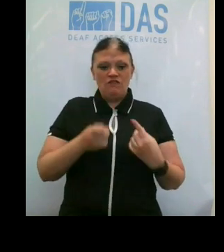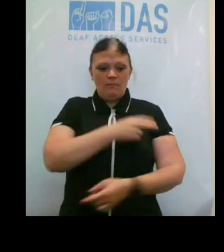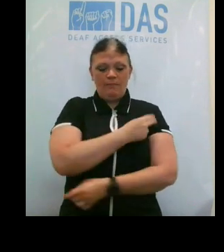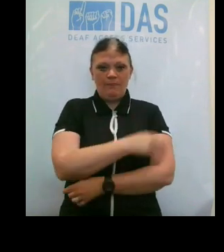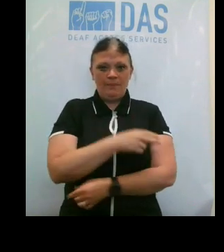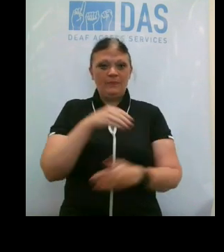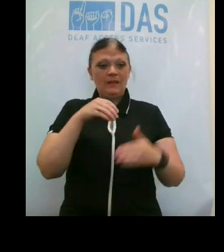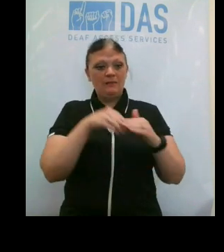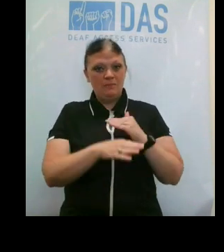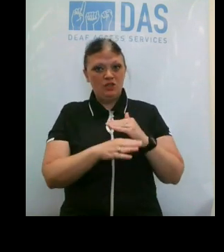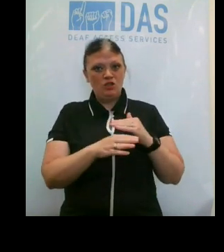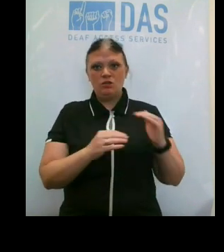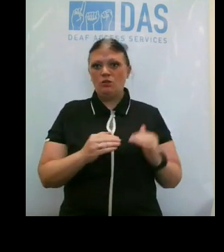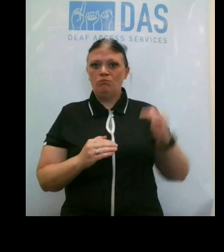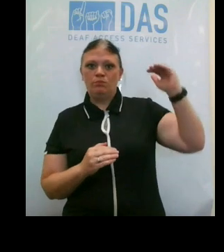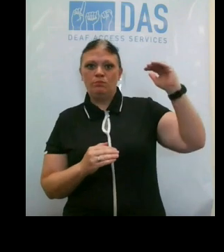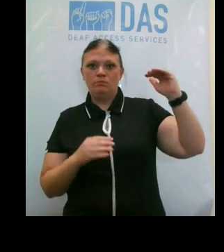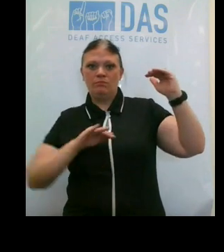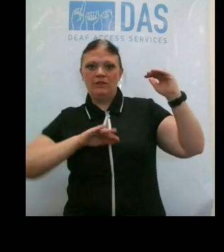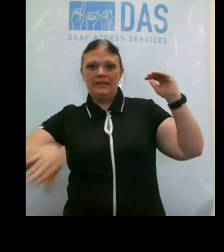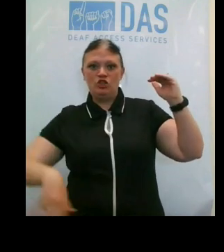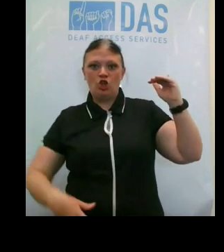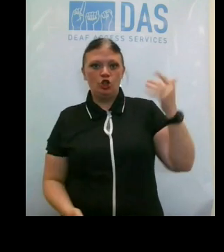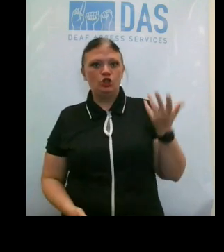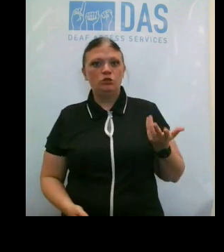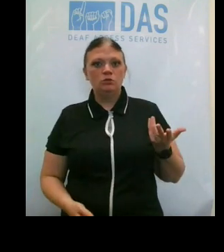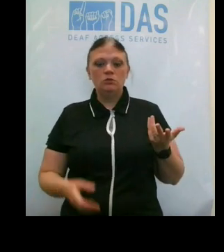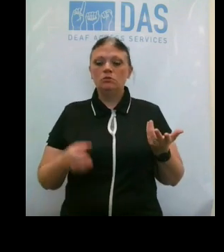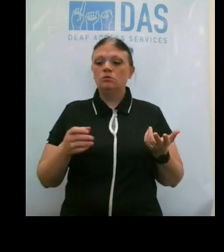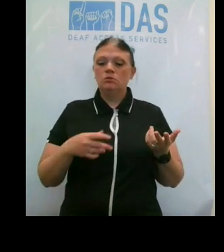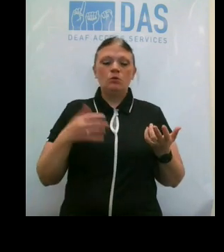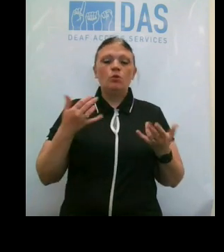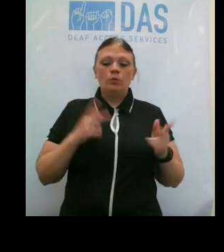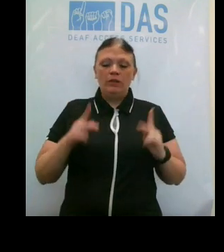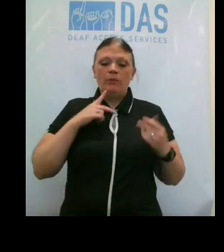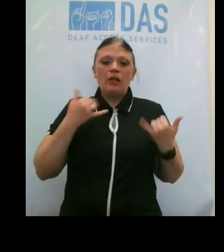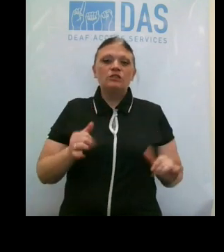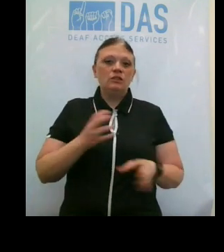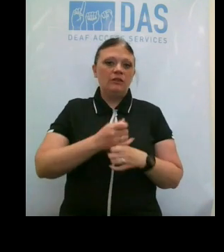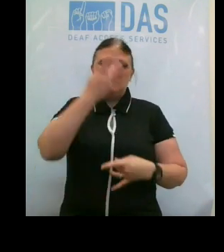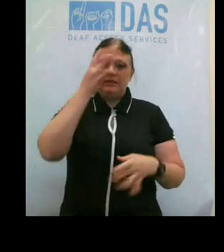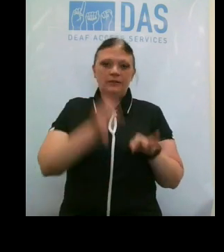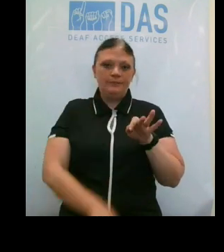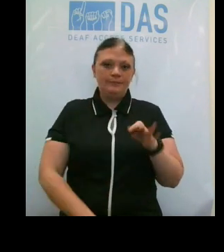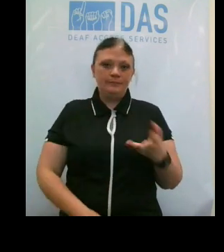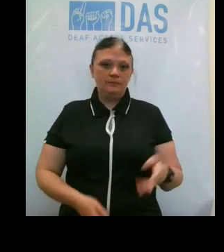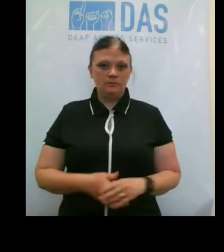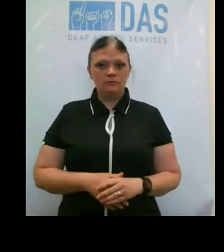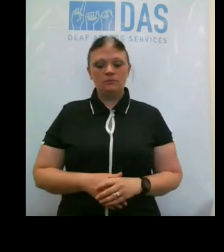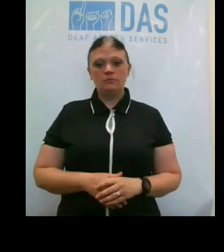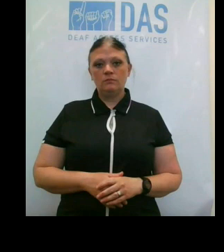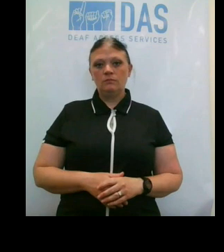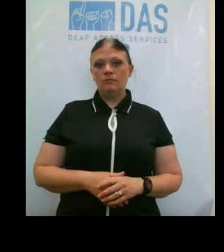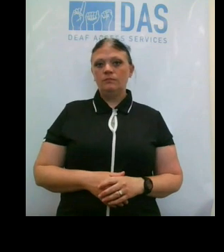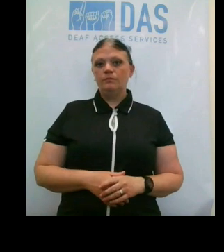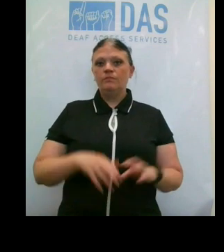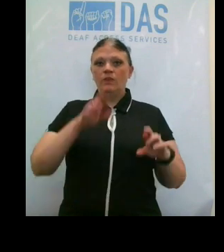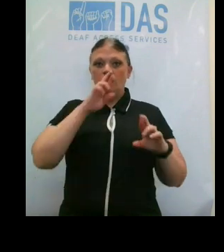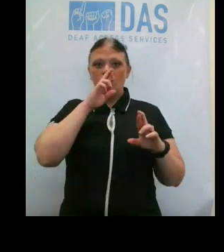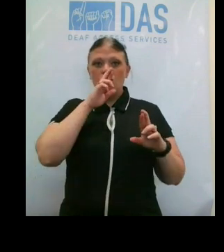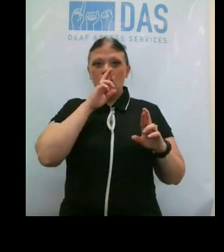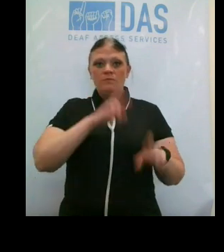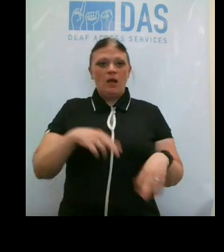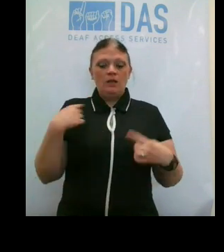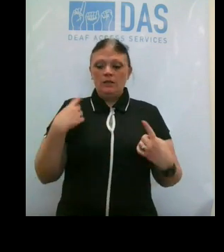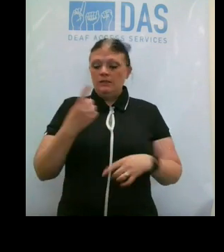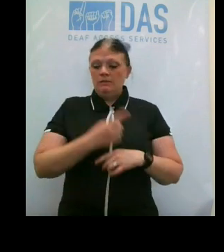the admissions exceeded discharges. So it's still out there and people are still getting sick. Simple as that. Our response has been since